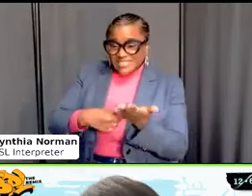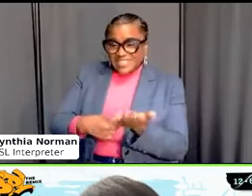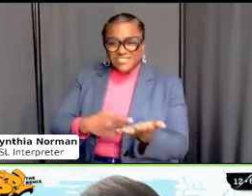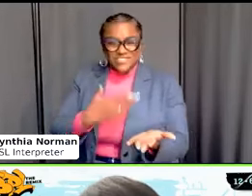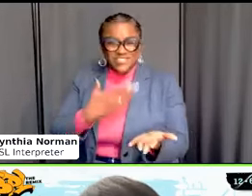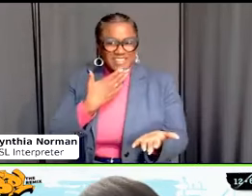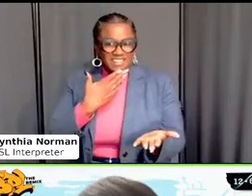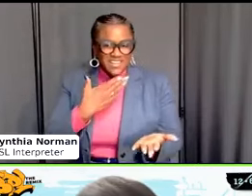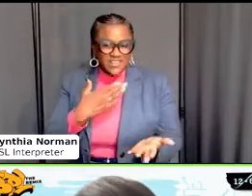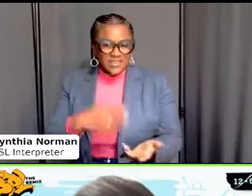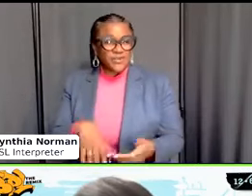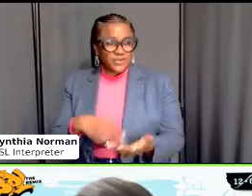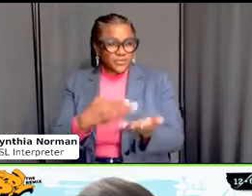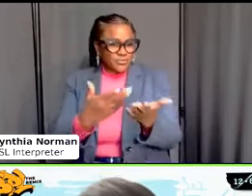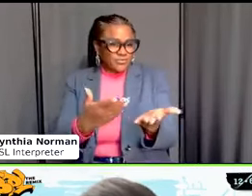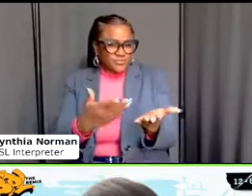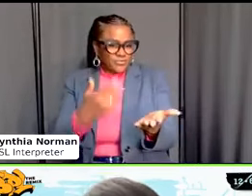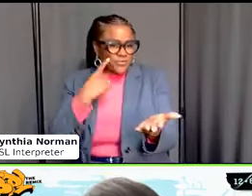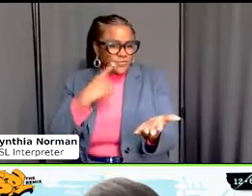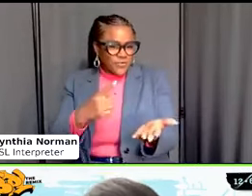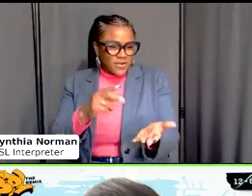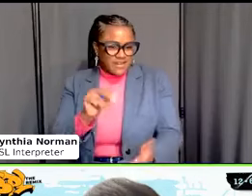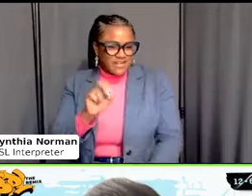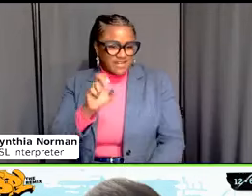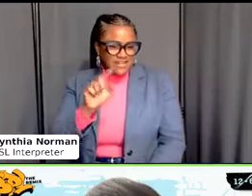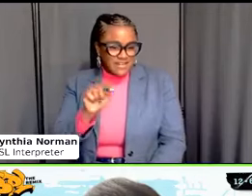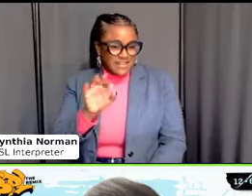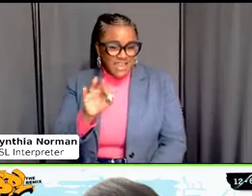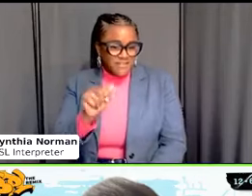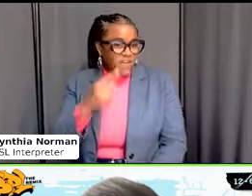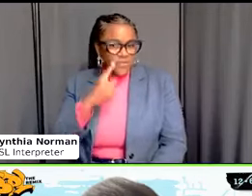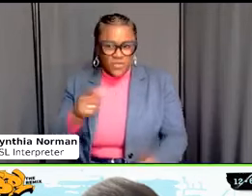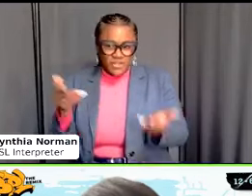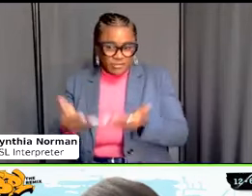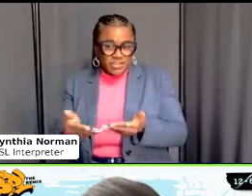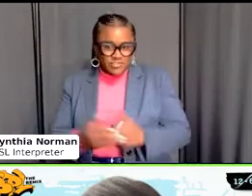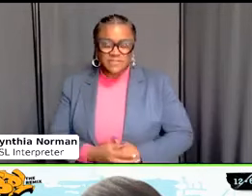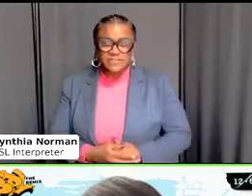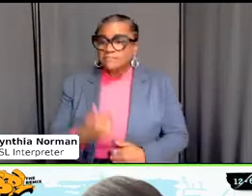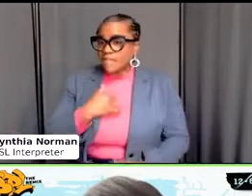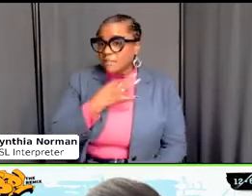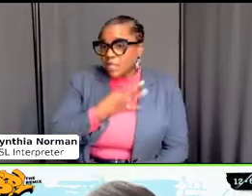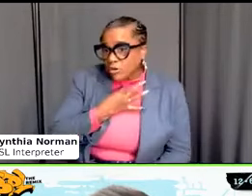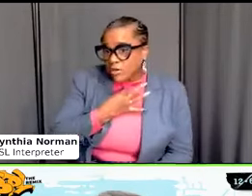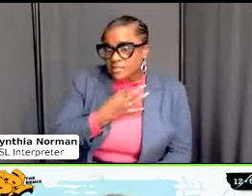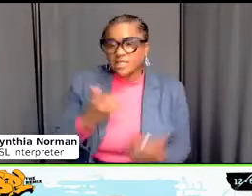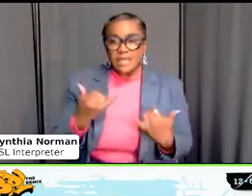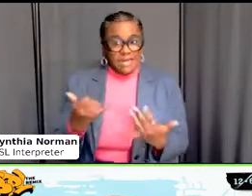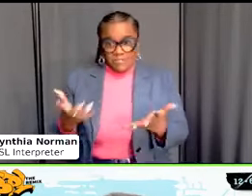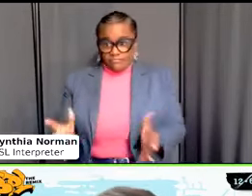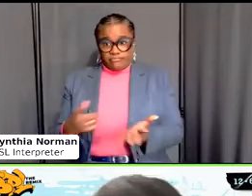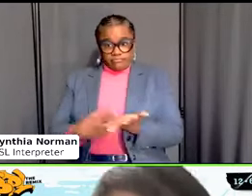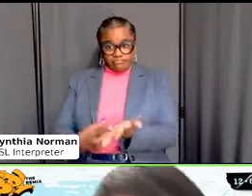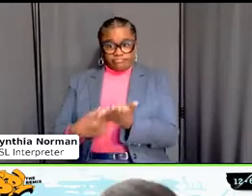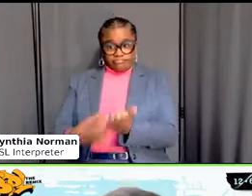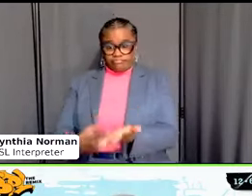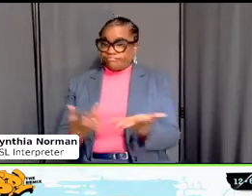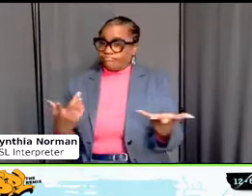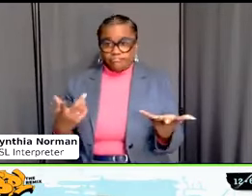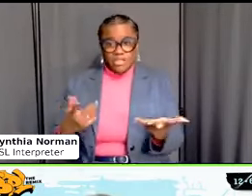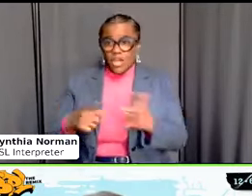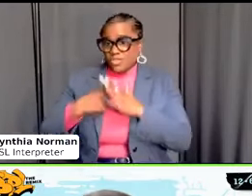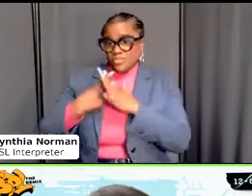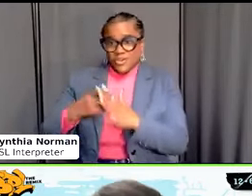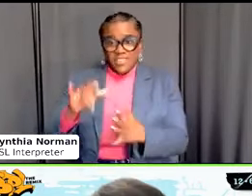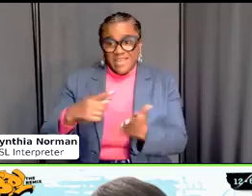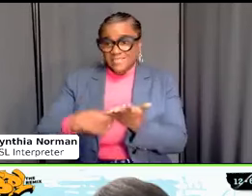you, Netfa, for the great intro. I am curious now that we are going to kick off the